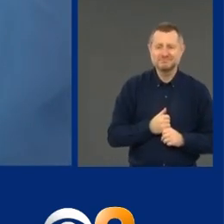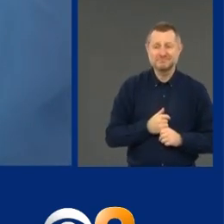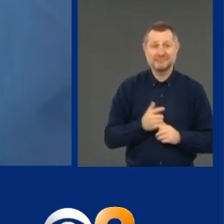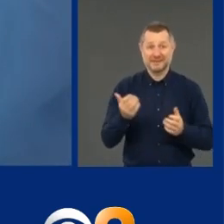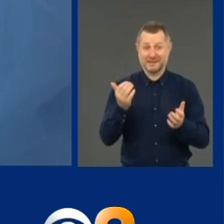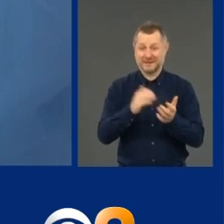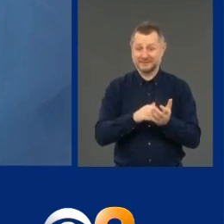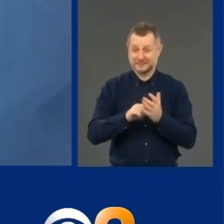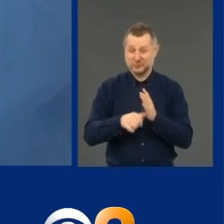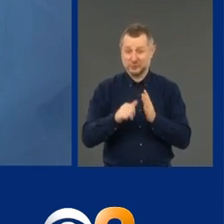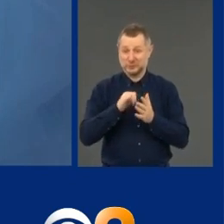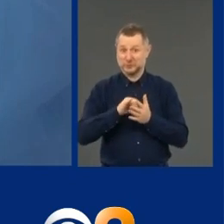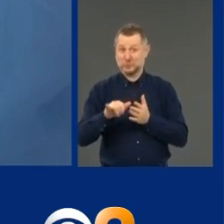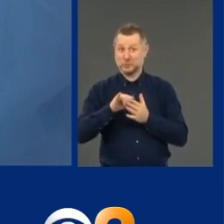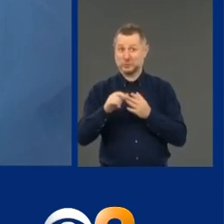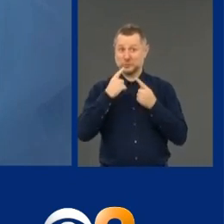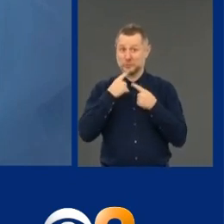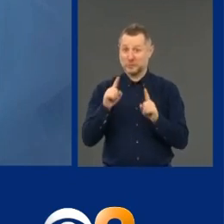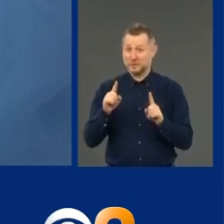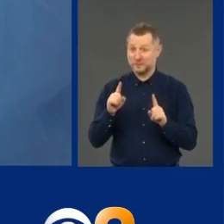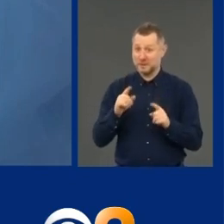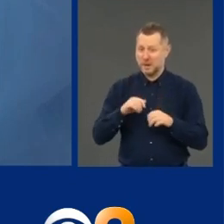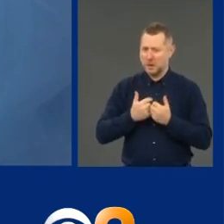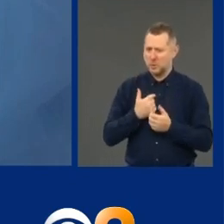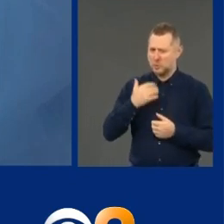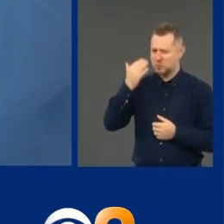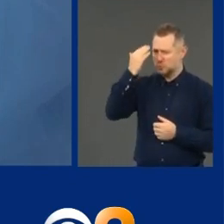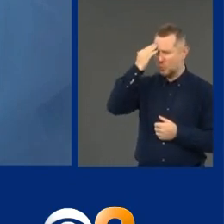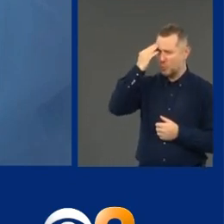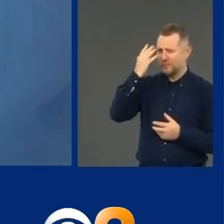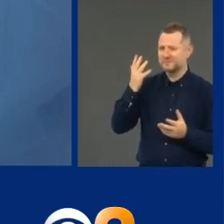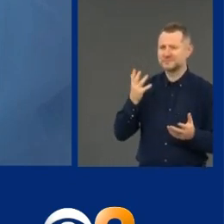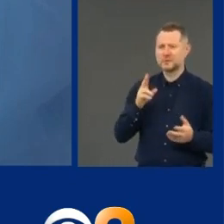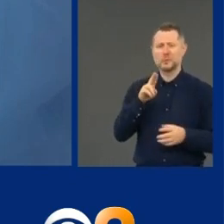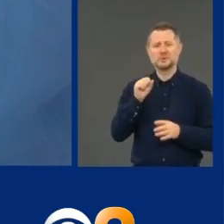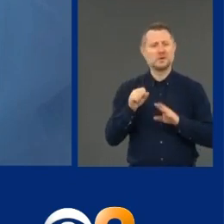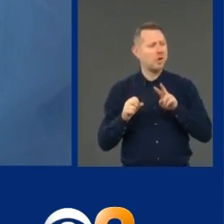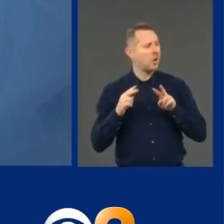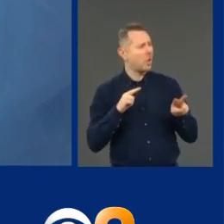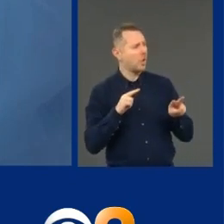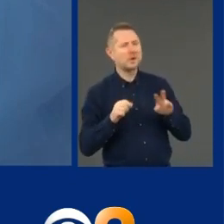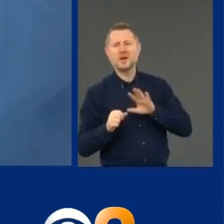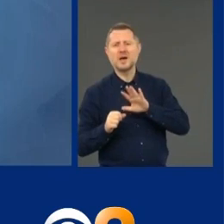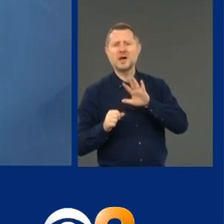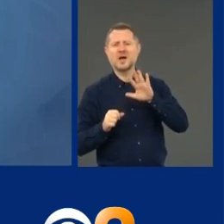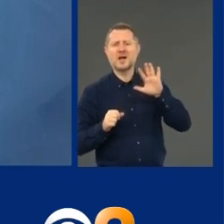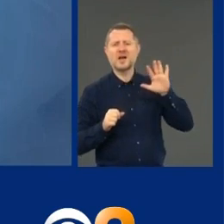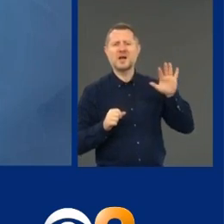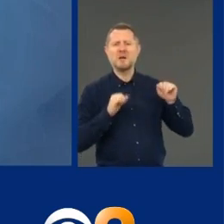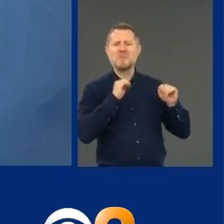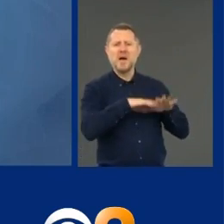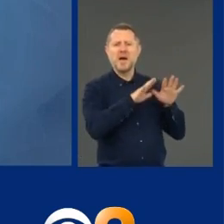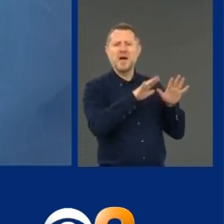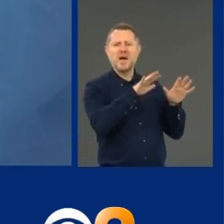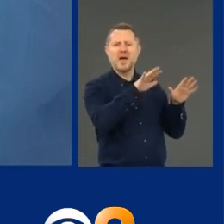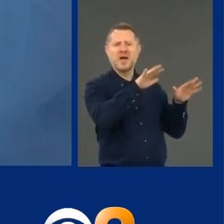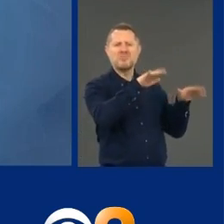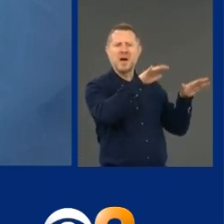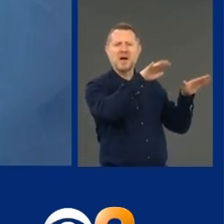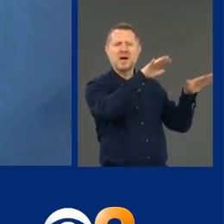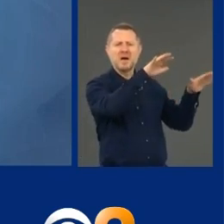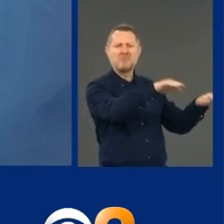here in New York because what you're seeing across the rest of the country, many other states, you're seeing the numbers go up. They're talking about a possible second wave